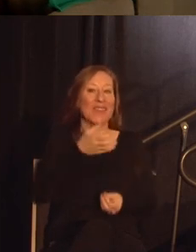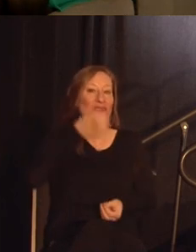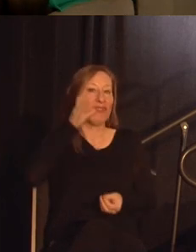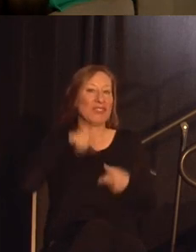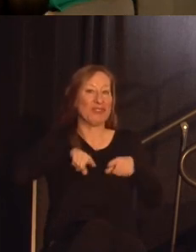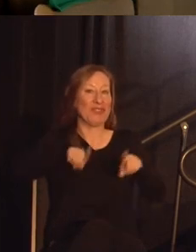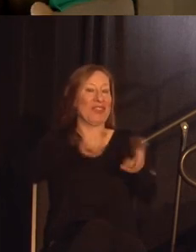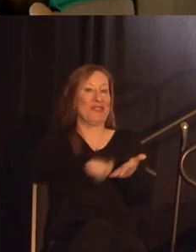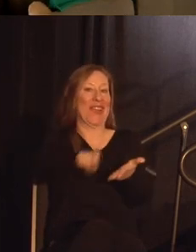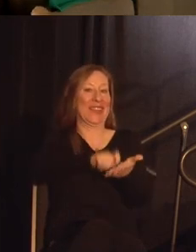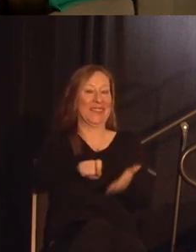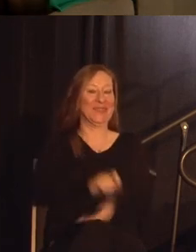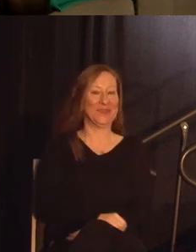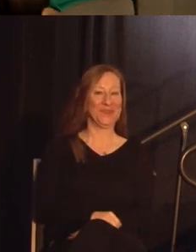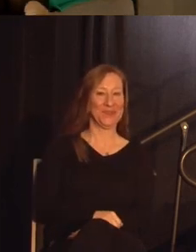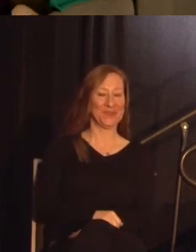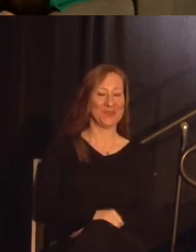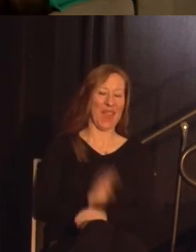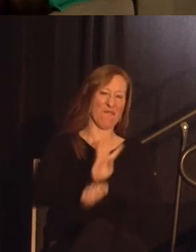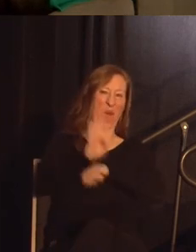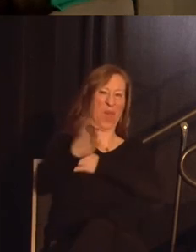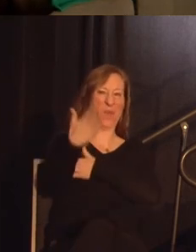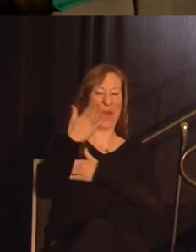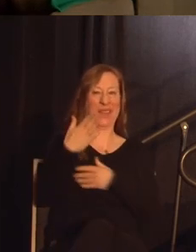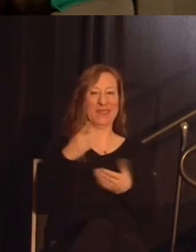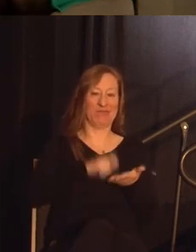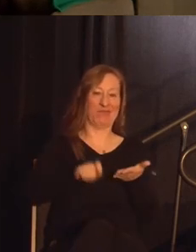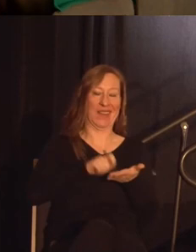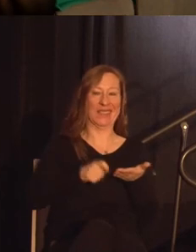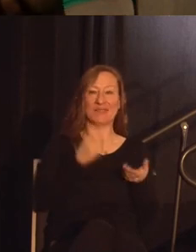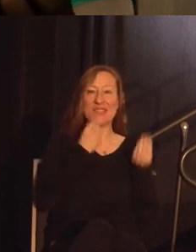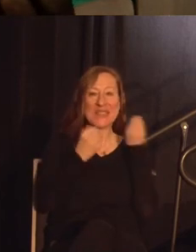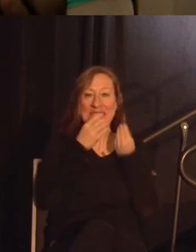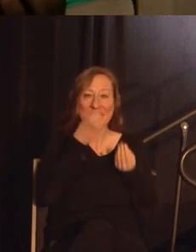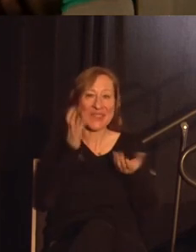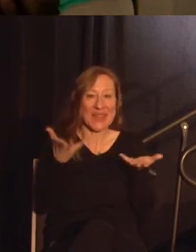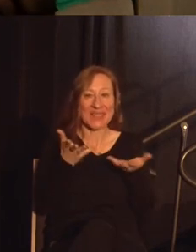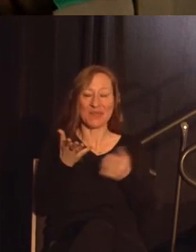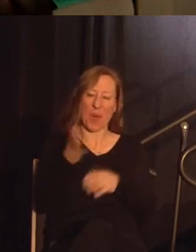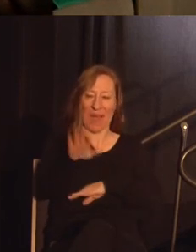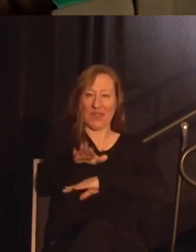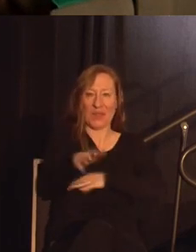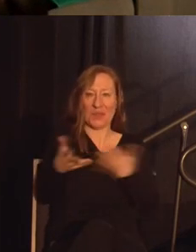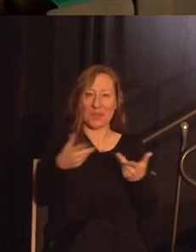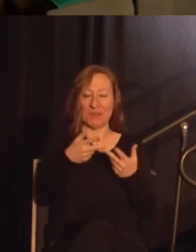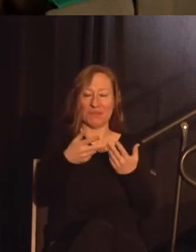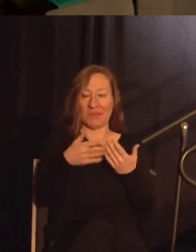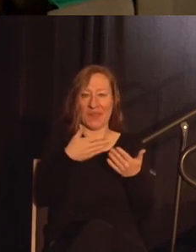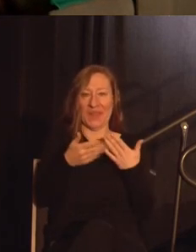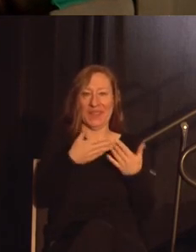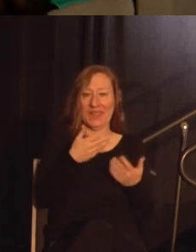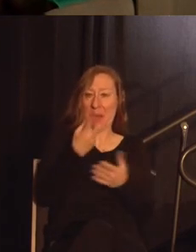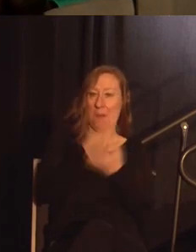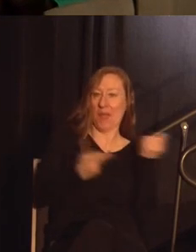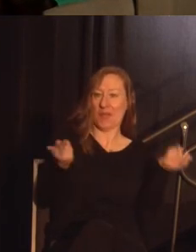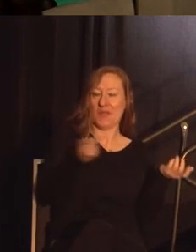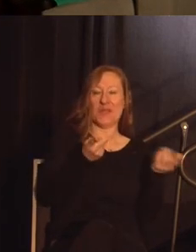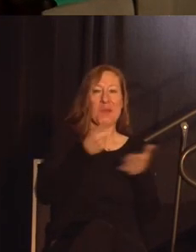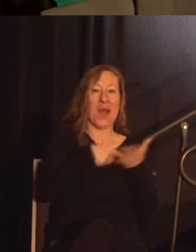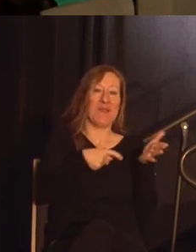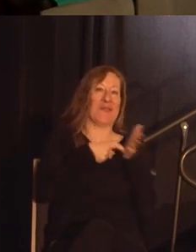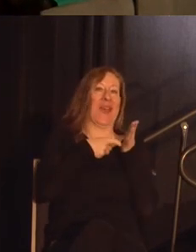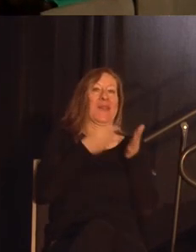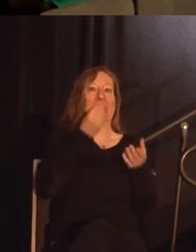have when you're banging it out at 4 in the morning, like, or at 3 in the afternoon? I want to hear from you both. Like, what are need to have snacks and